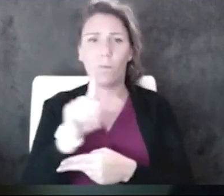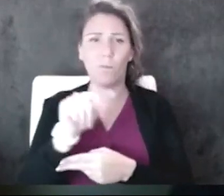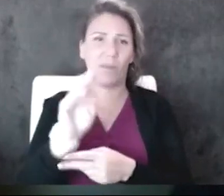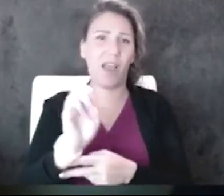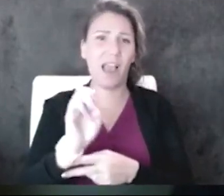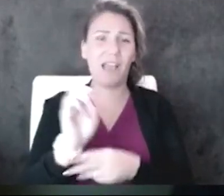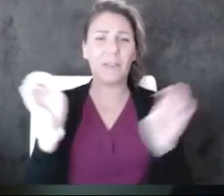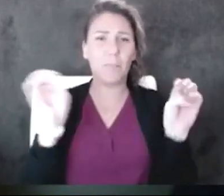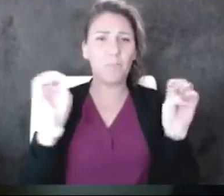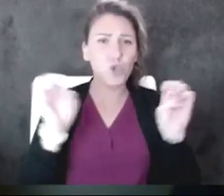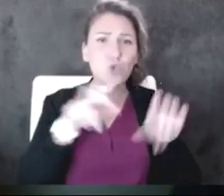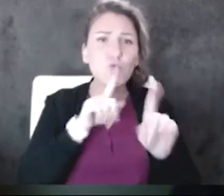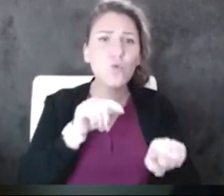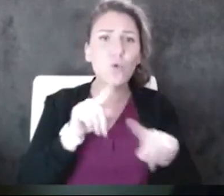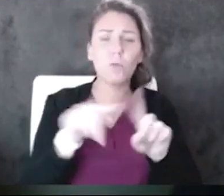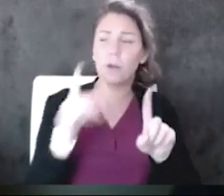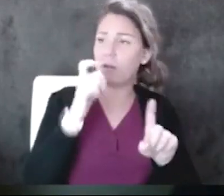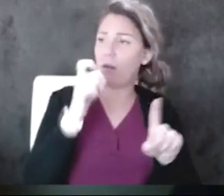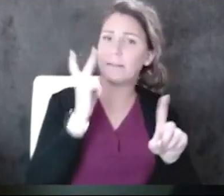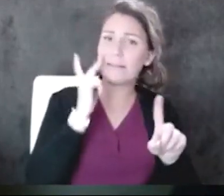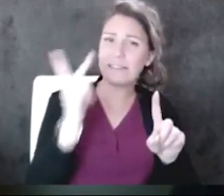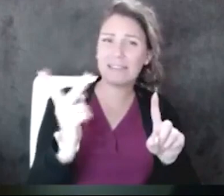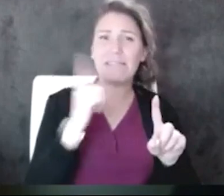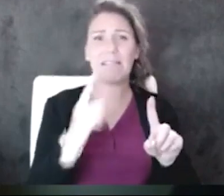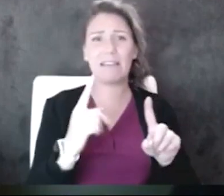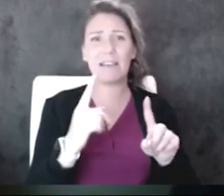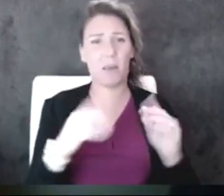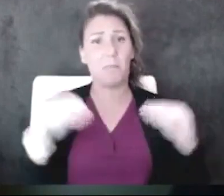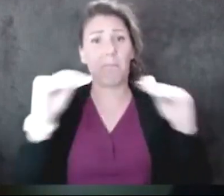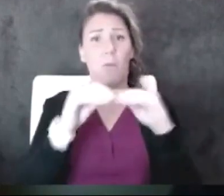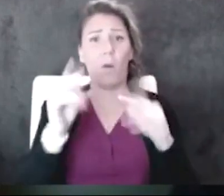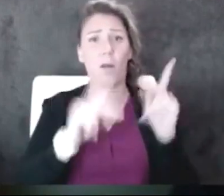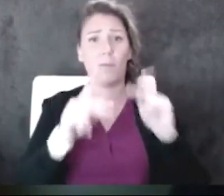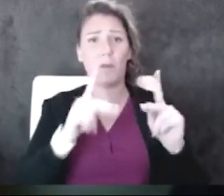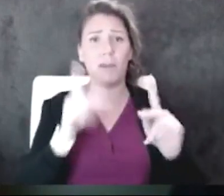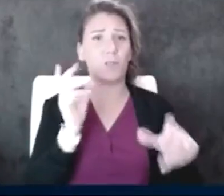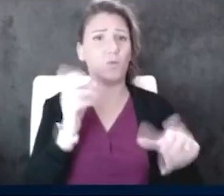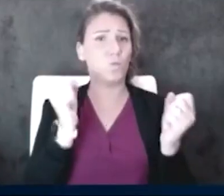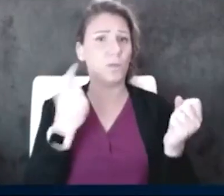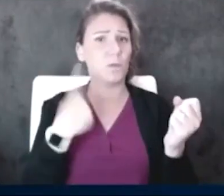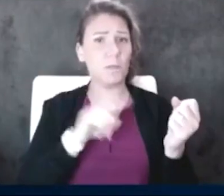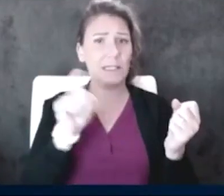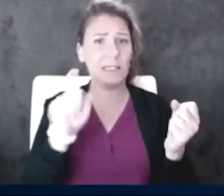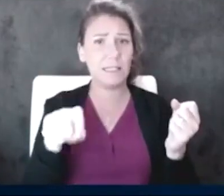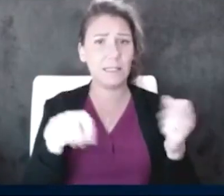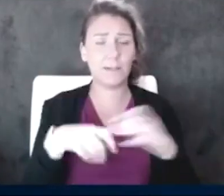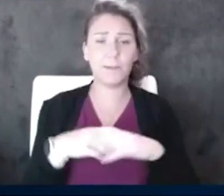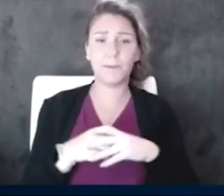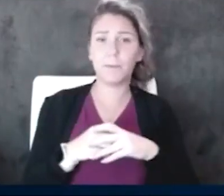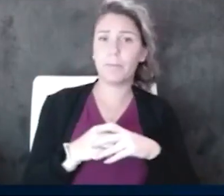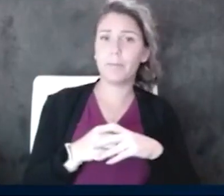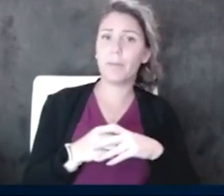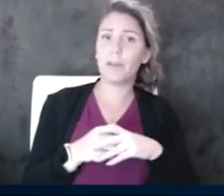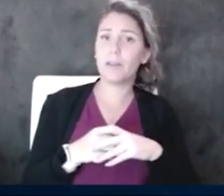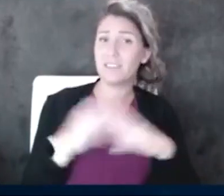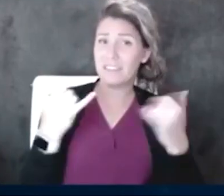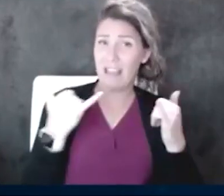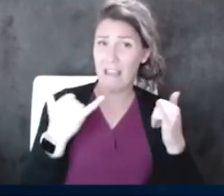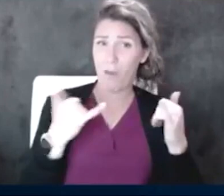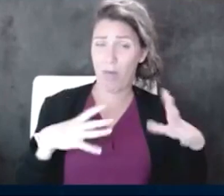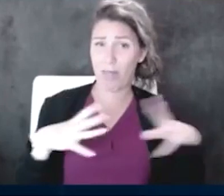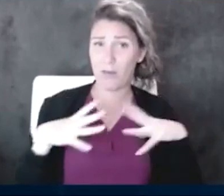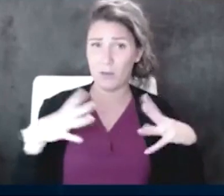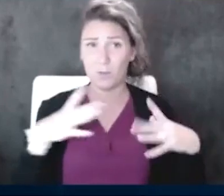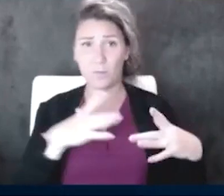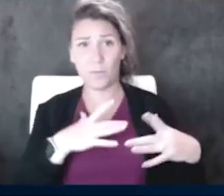we're not really seeing the turnaround that we need to see as quickly as we need to see it. And now we're going to do a holiday weekend. That's got to be concerning as well,